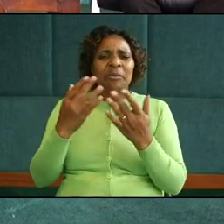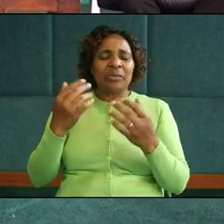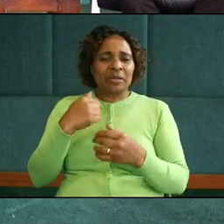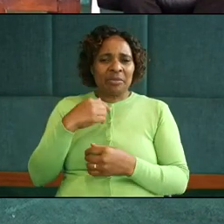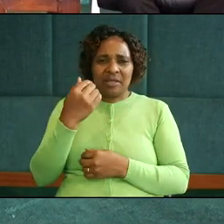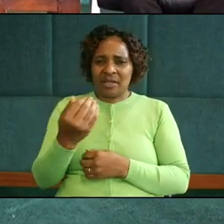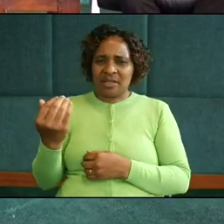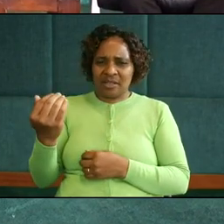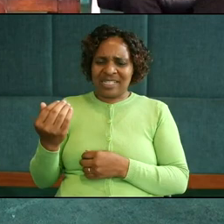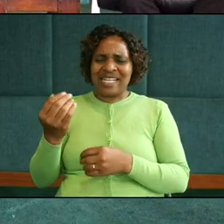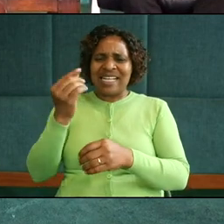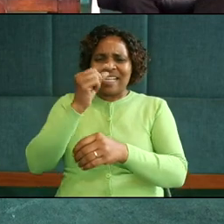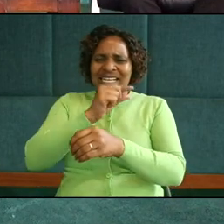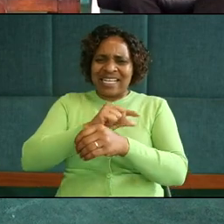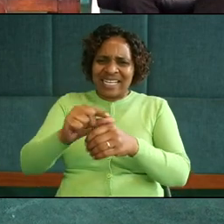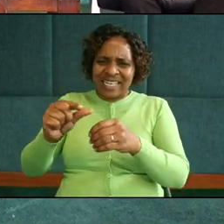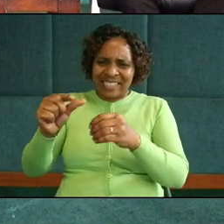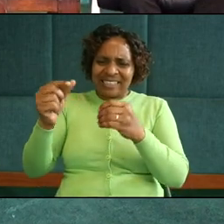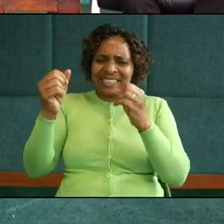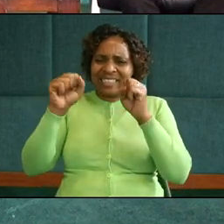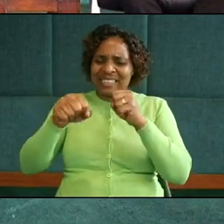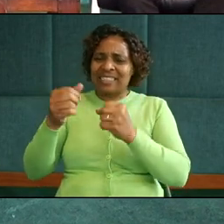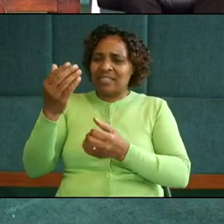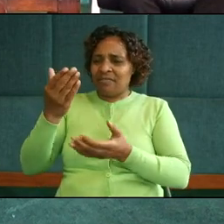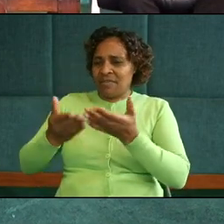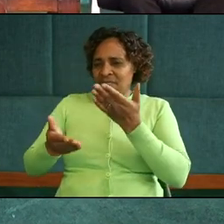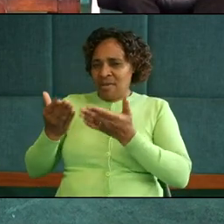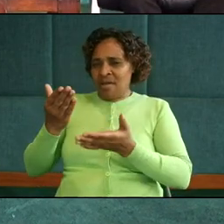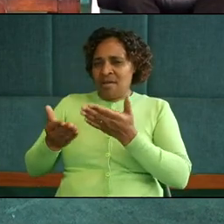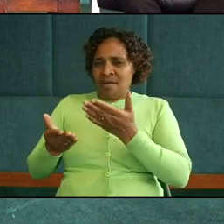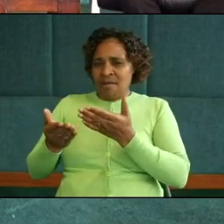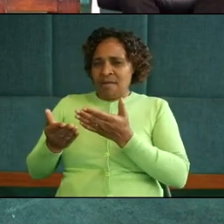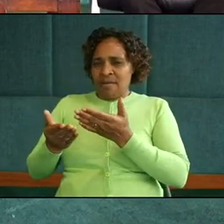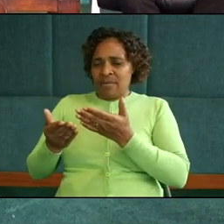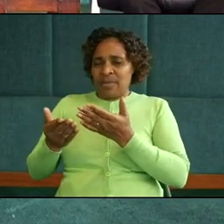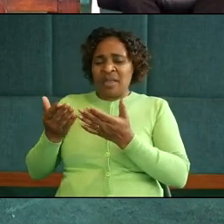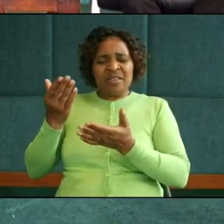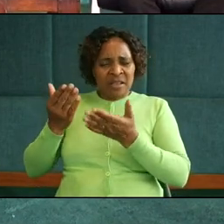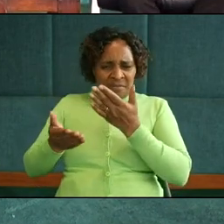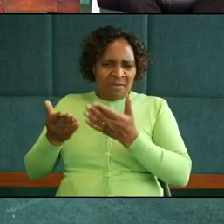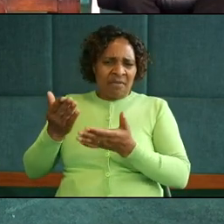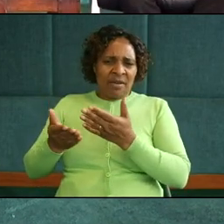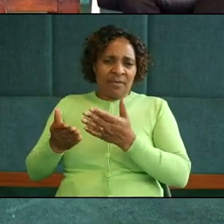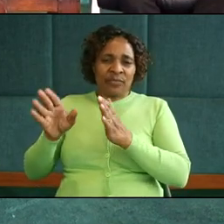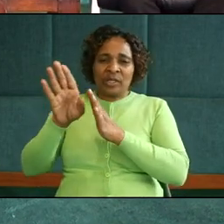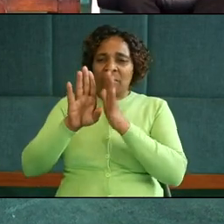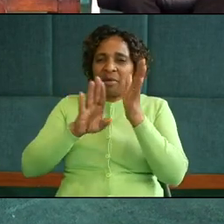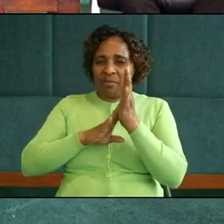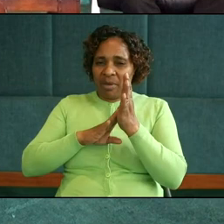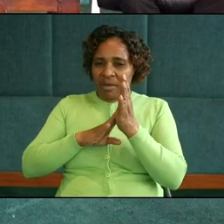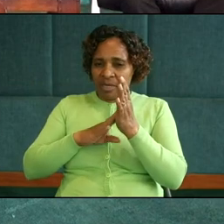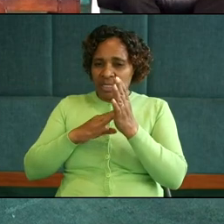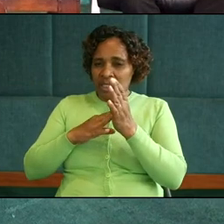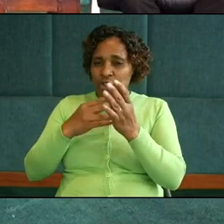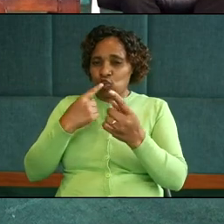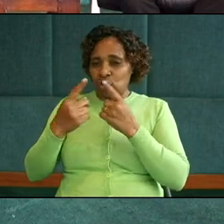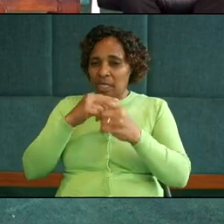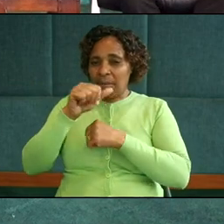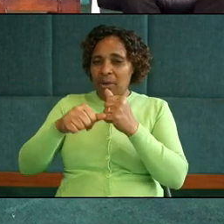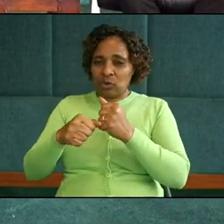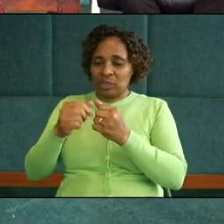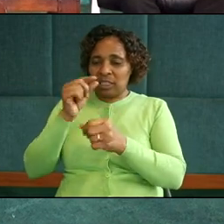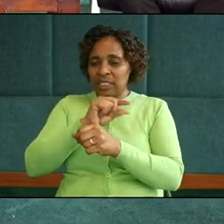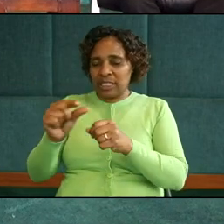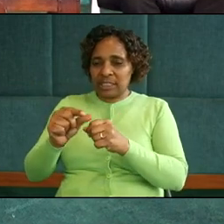is grace? Grace is unmerited favor. Mm-hmm. That's how I see grace. I think that's how mm-hmm. the Bible defines grace, like mm-hmm. to quote it